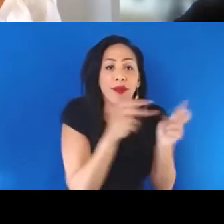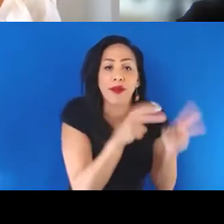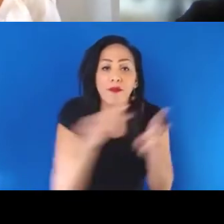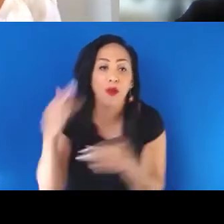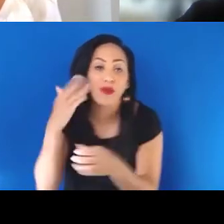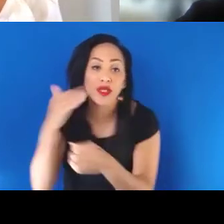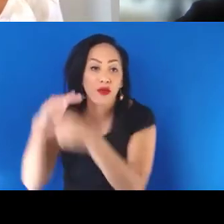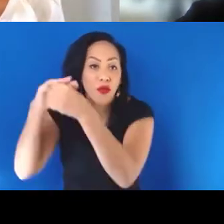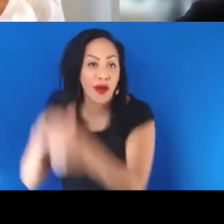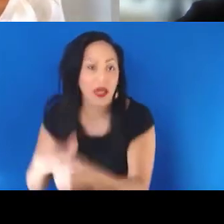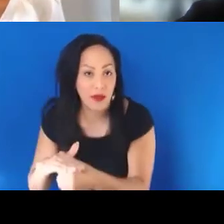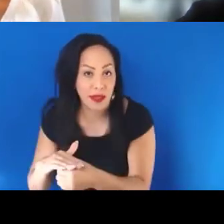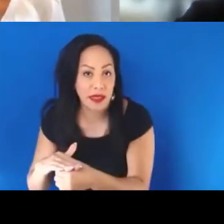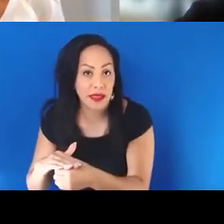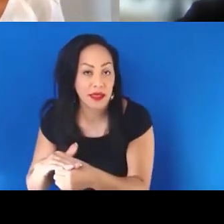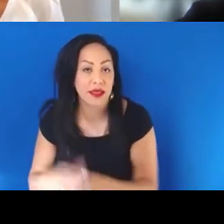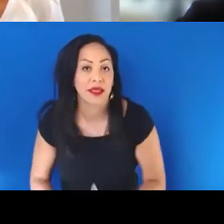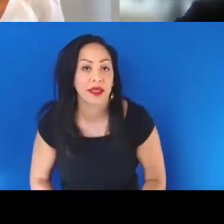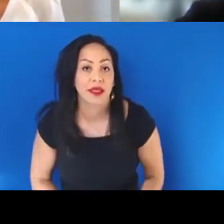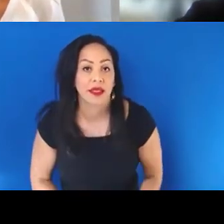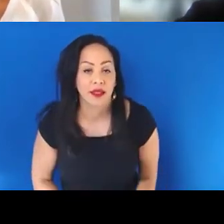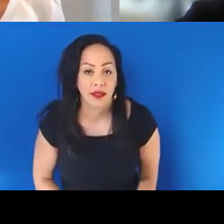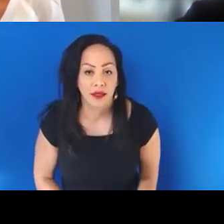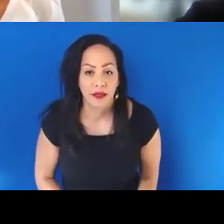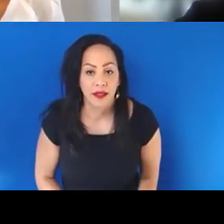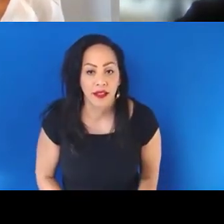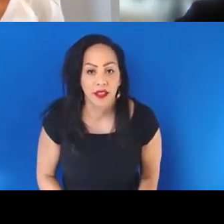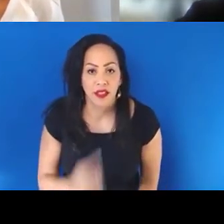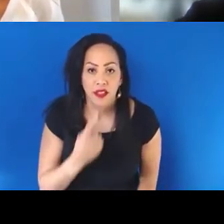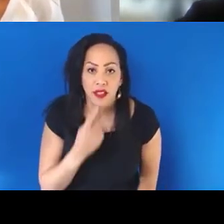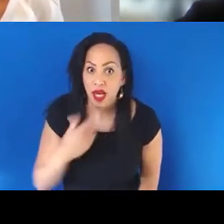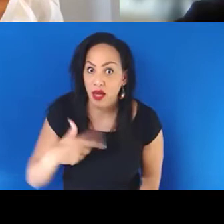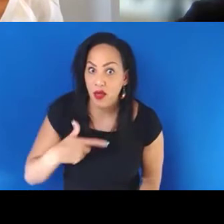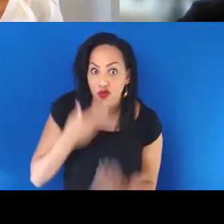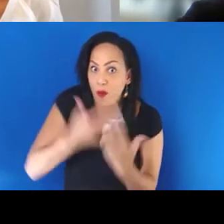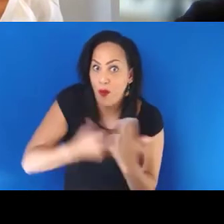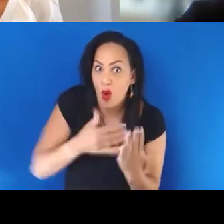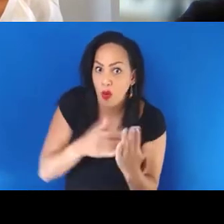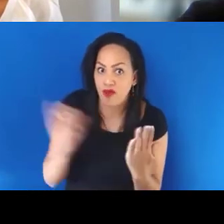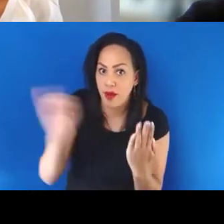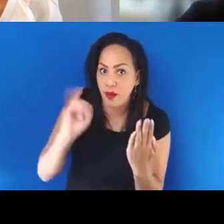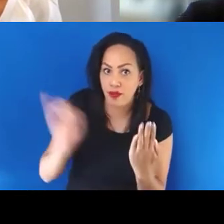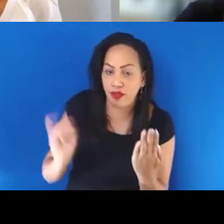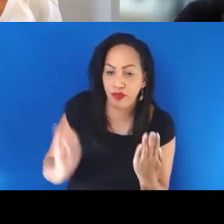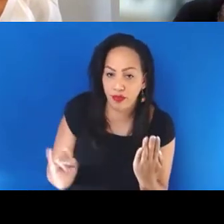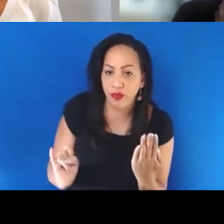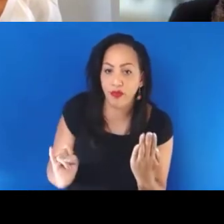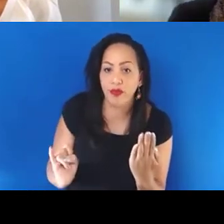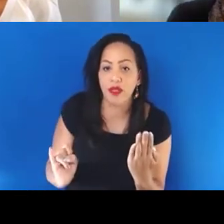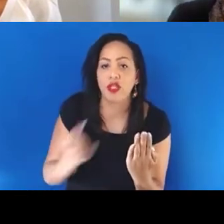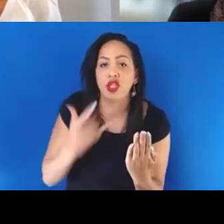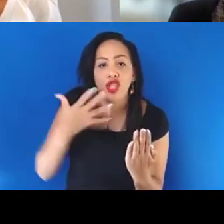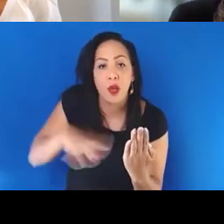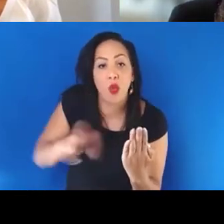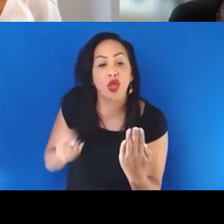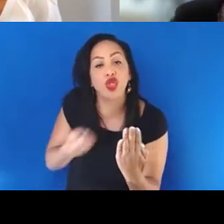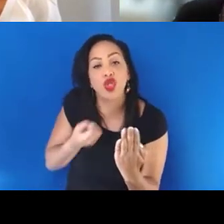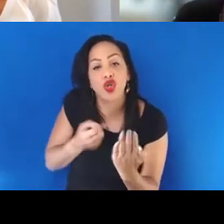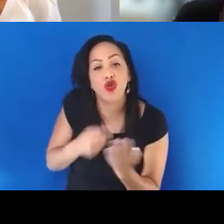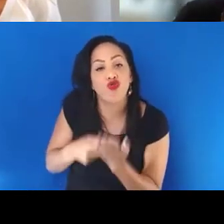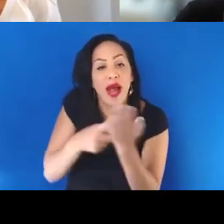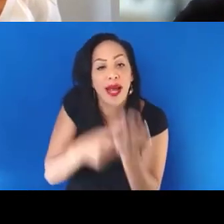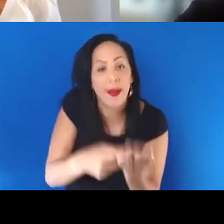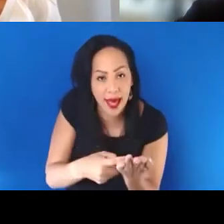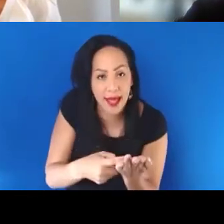function to counterbalance that conflict of interest of states who will be trying to